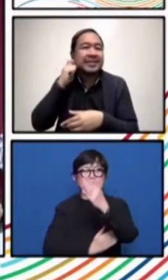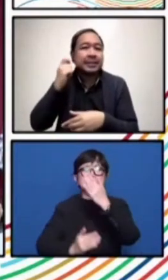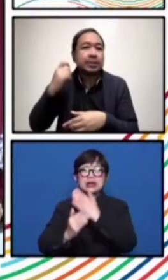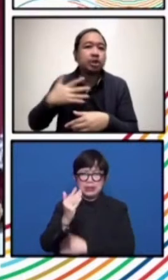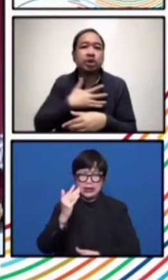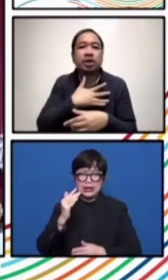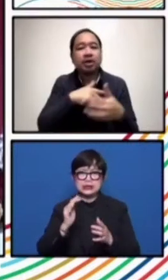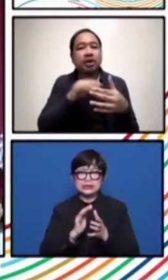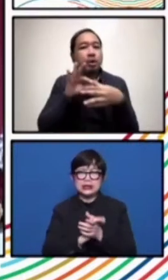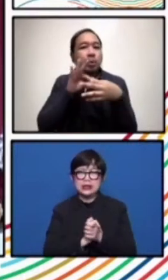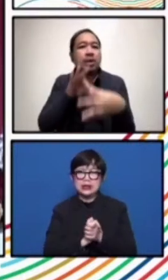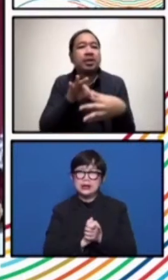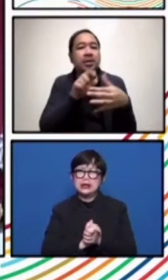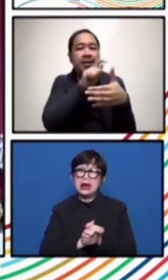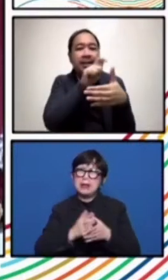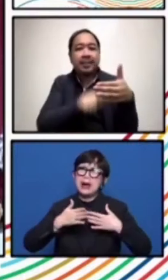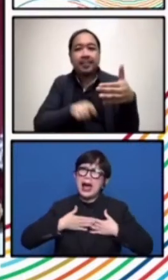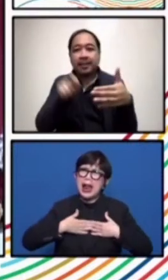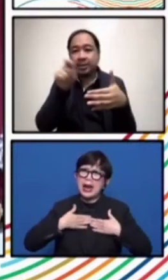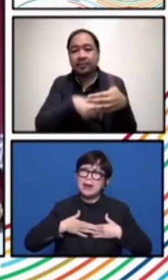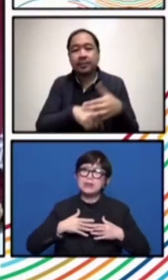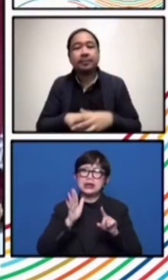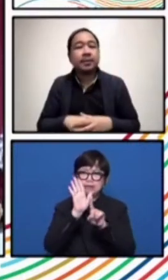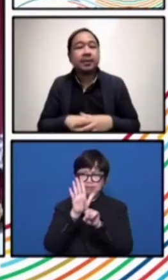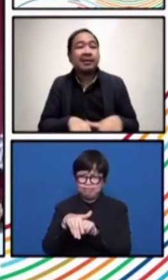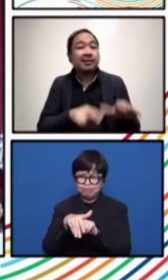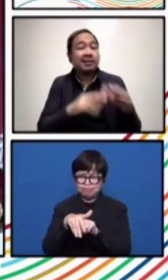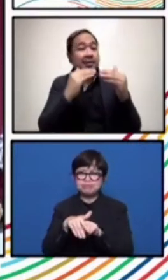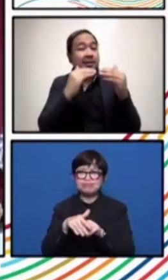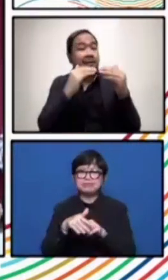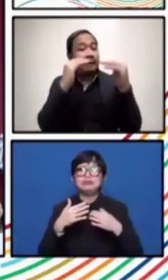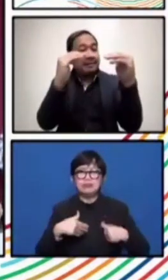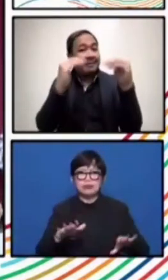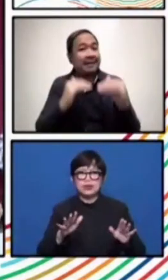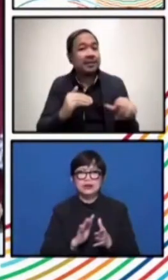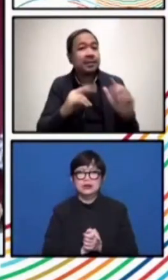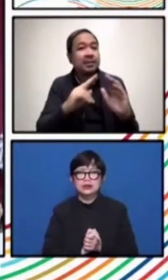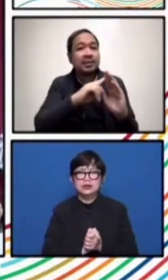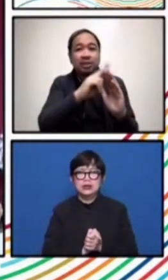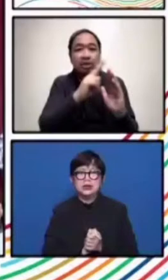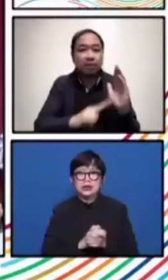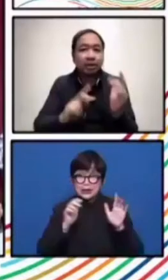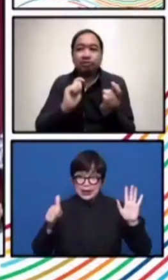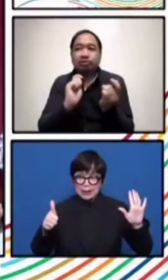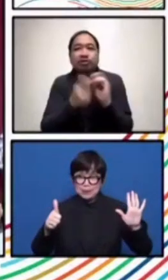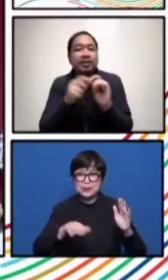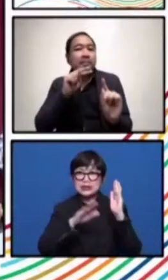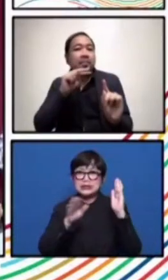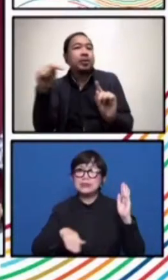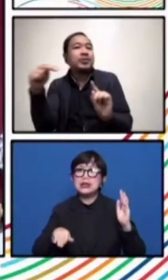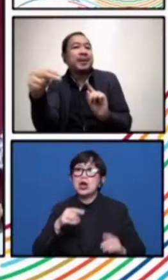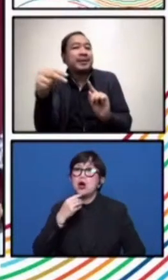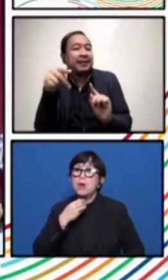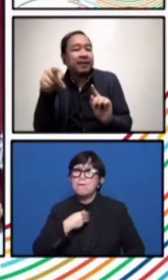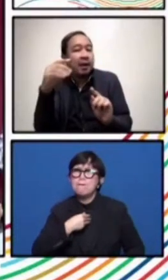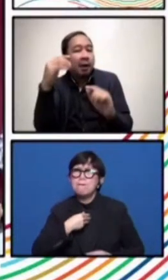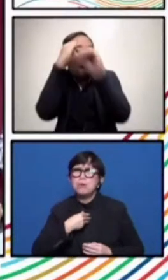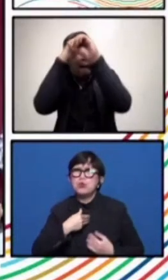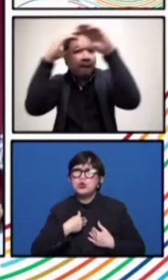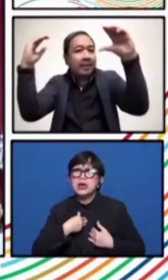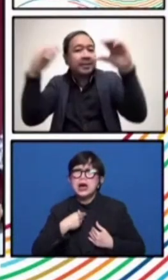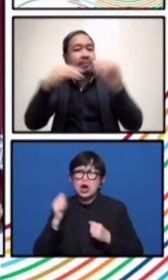Discrimination seventh crpd change the concept of disability according to the friendly of the